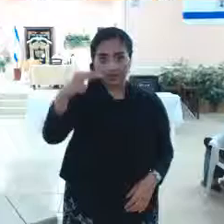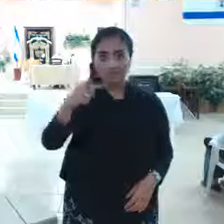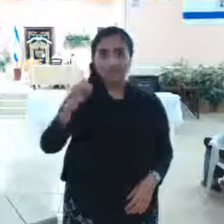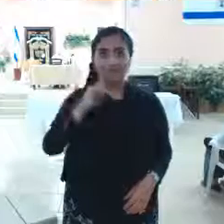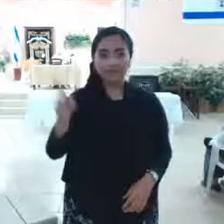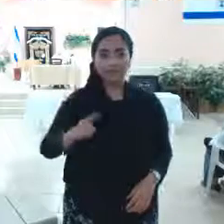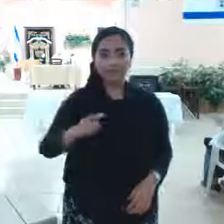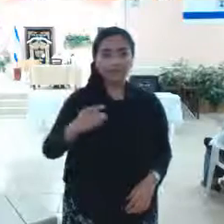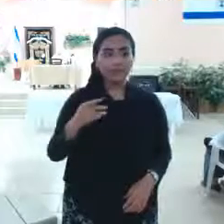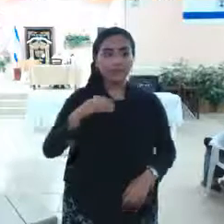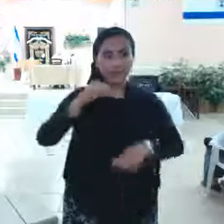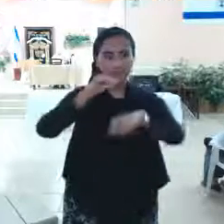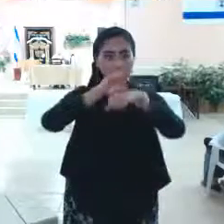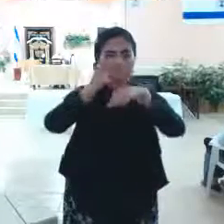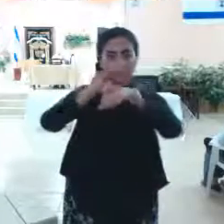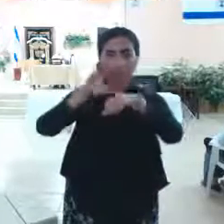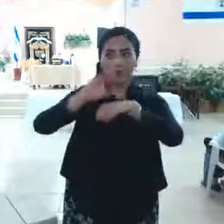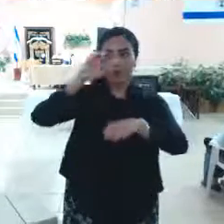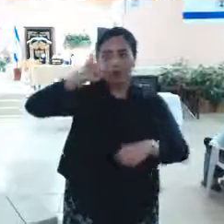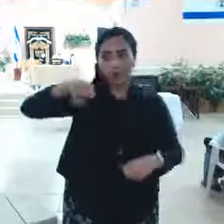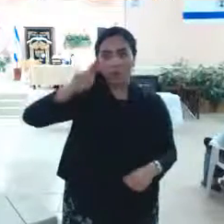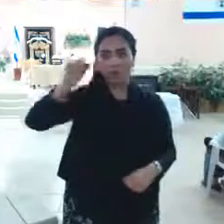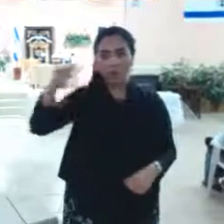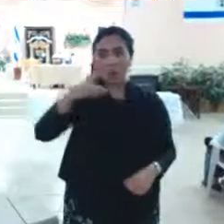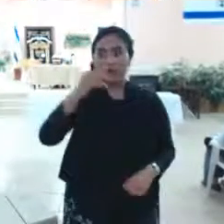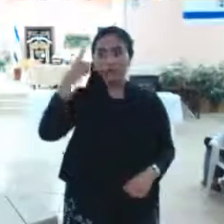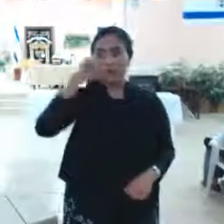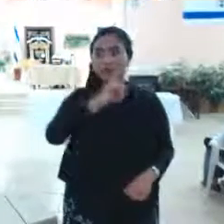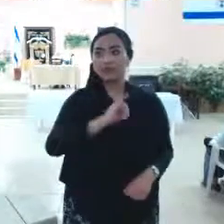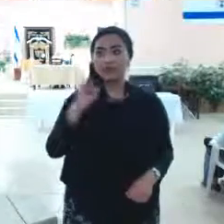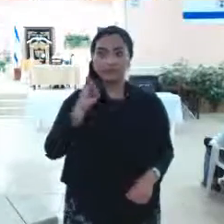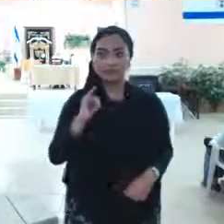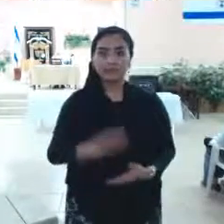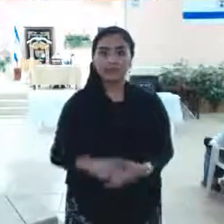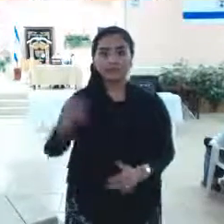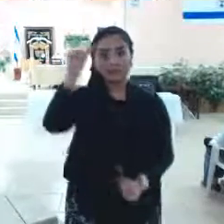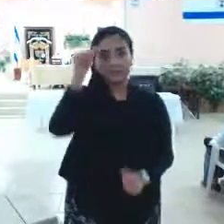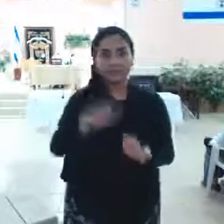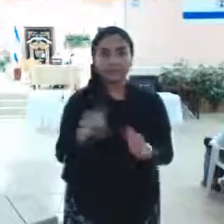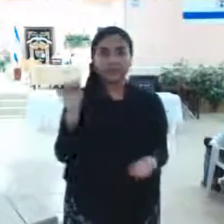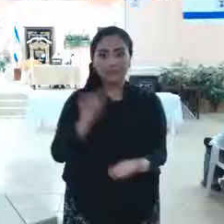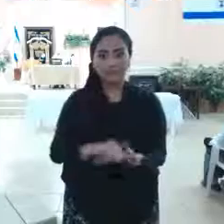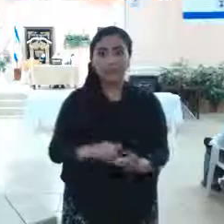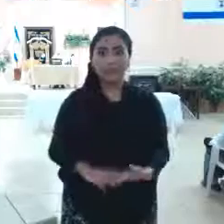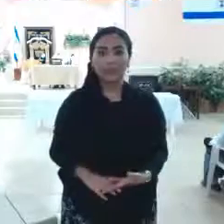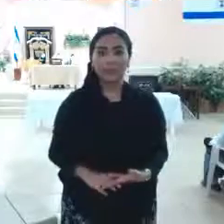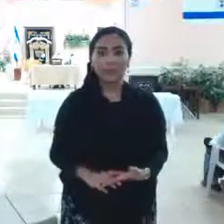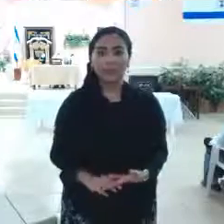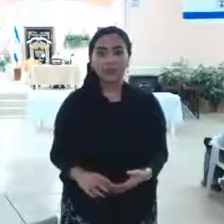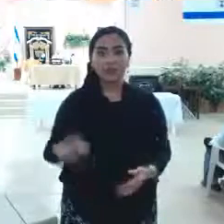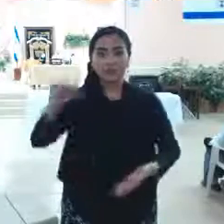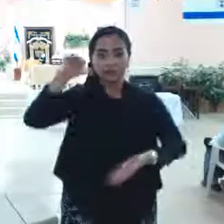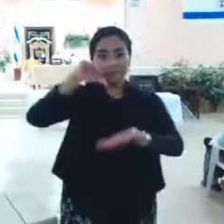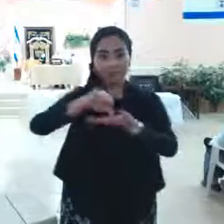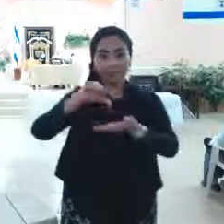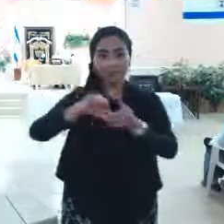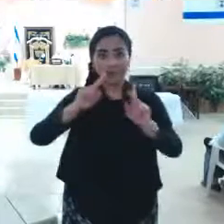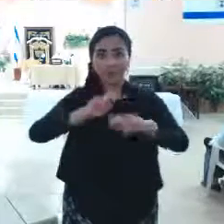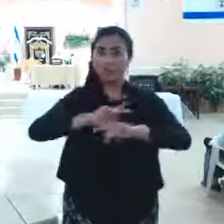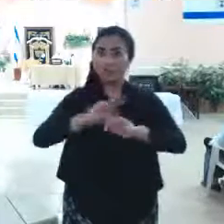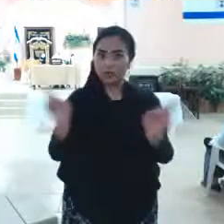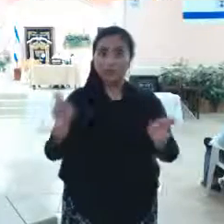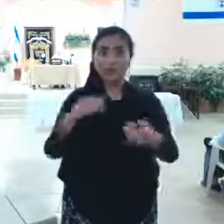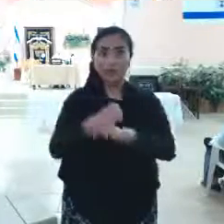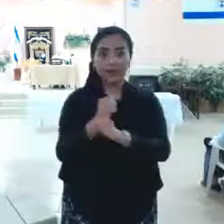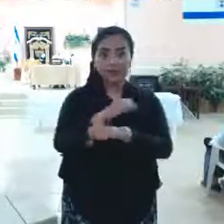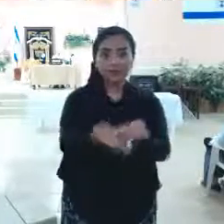envió invitaciones he sent invitations to Judah y a Israel. and to Israel. Remember this. The Assyrians already